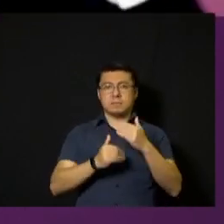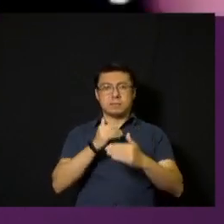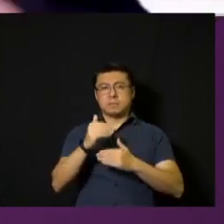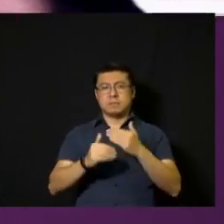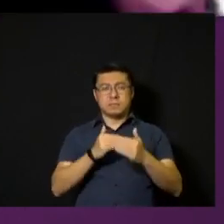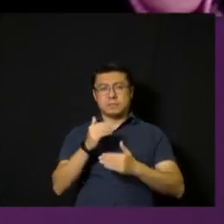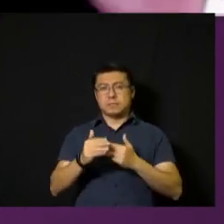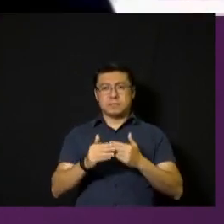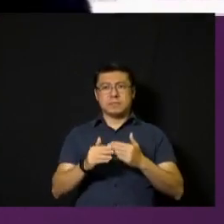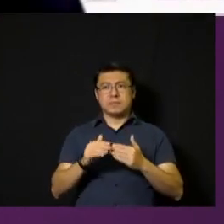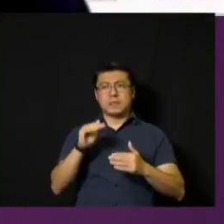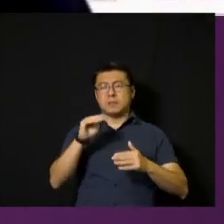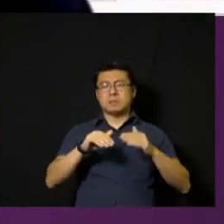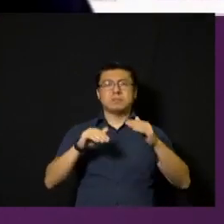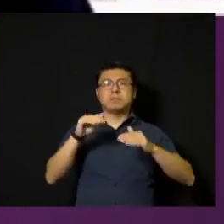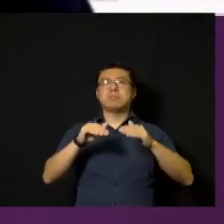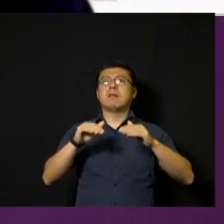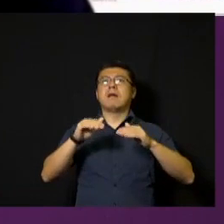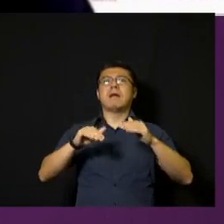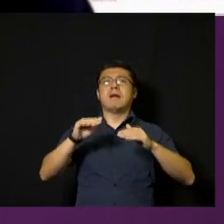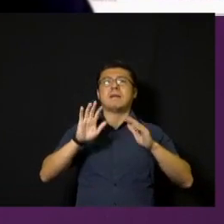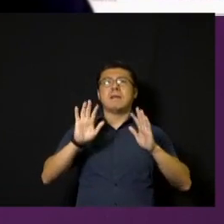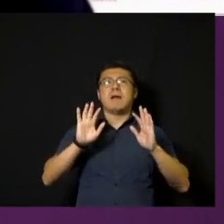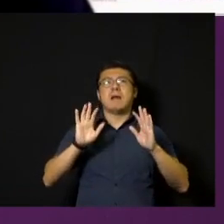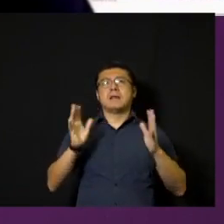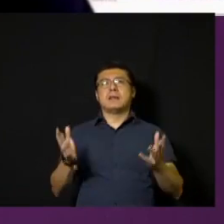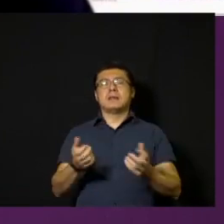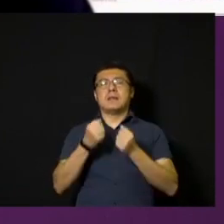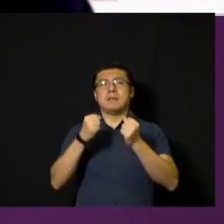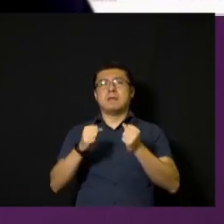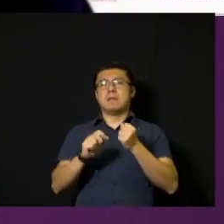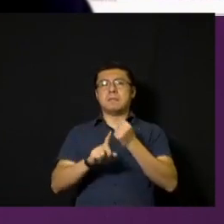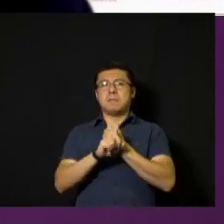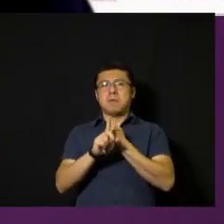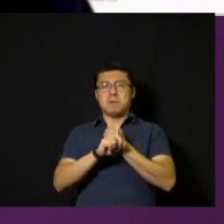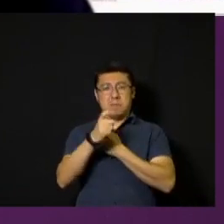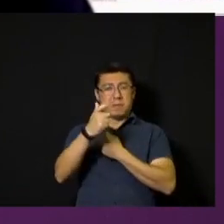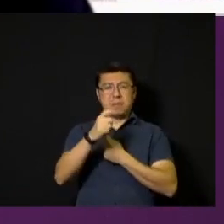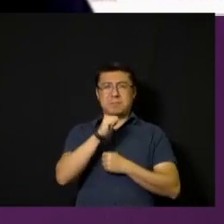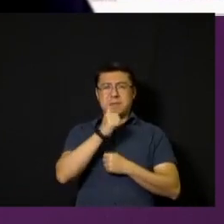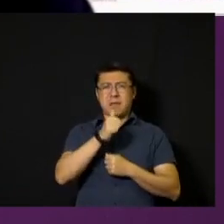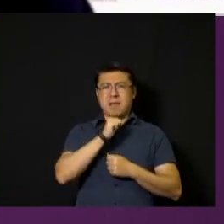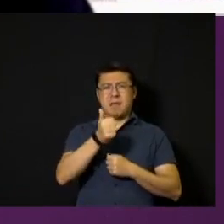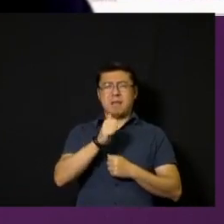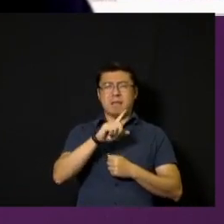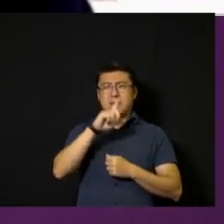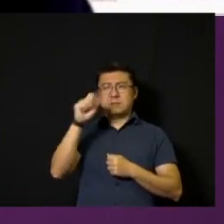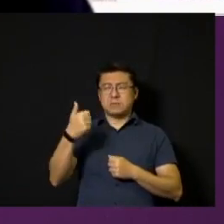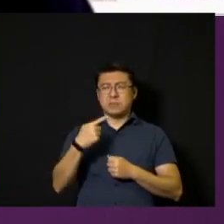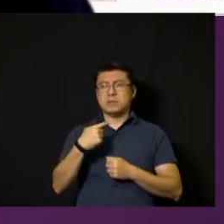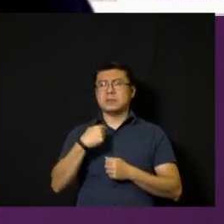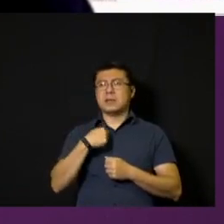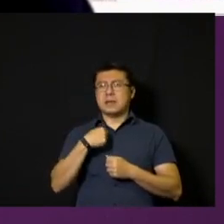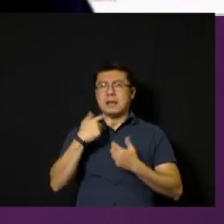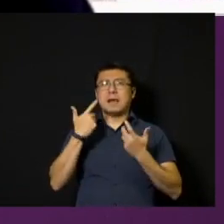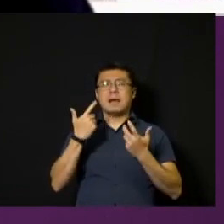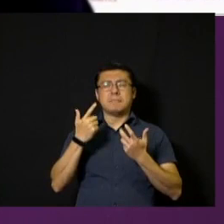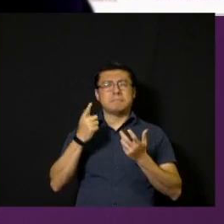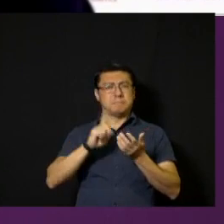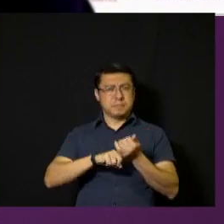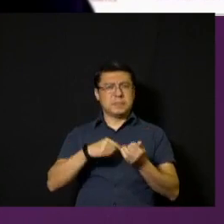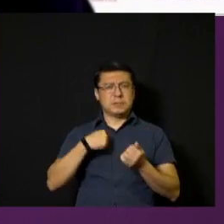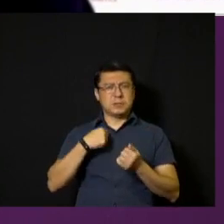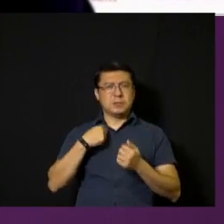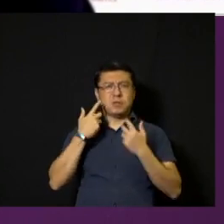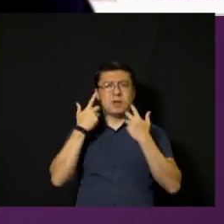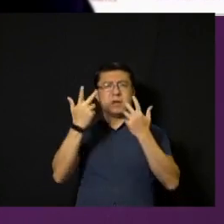move on, you are no longer drowning. Money is not a problem. You see intentions you didn't know they were